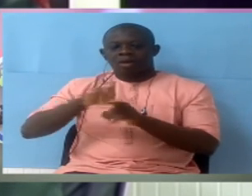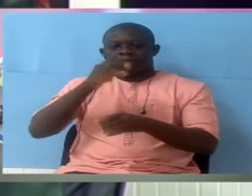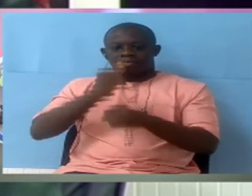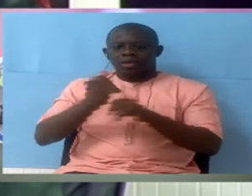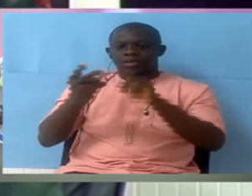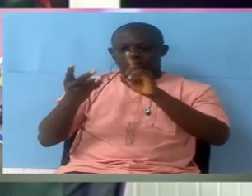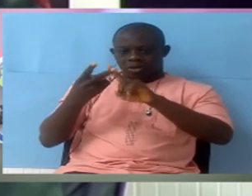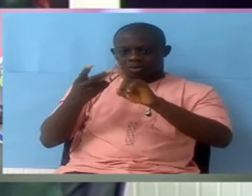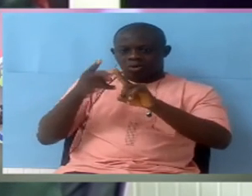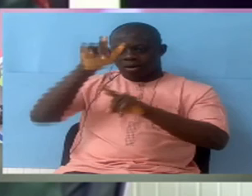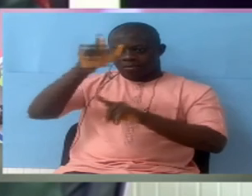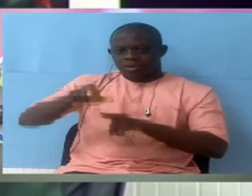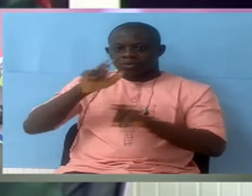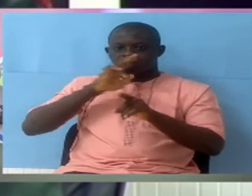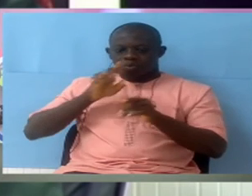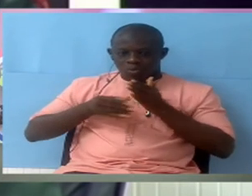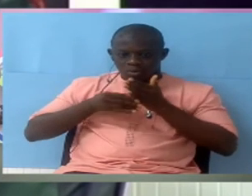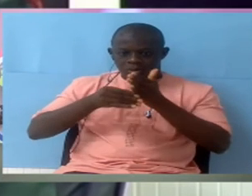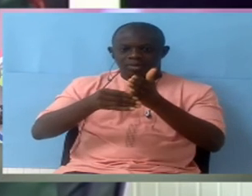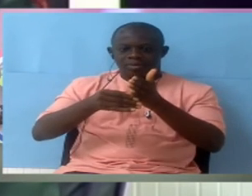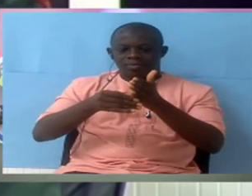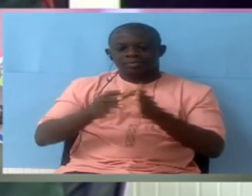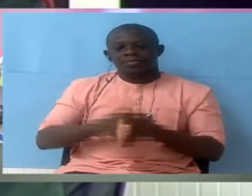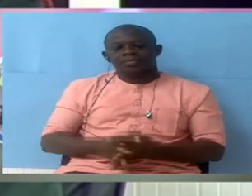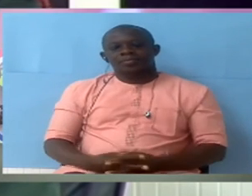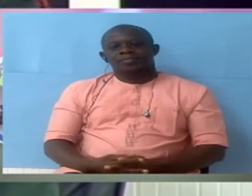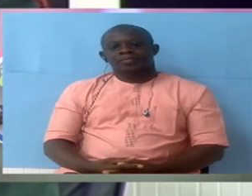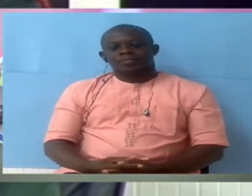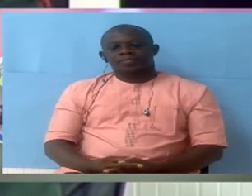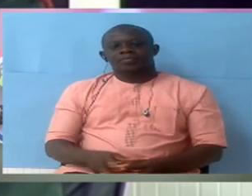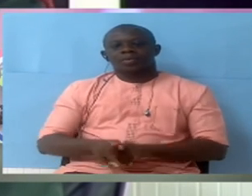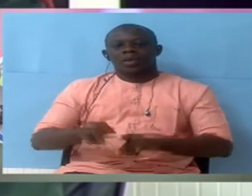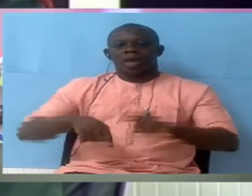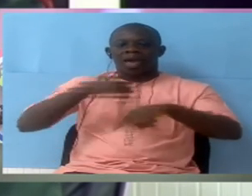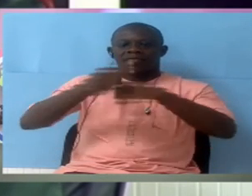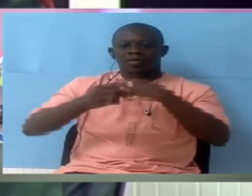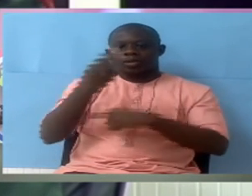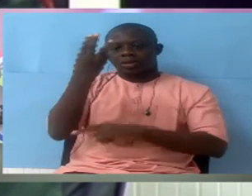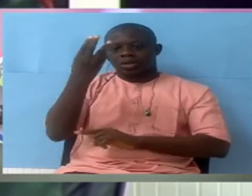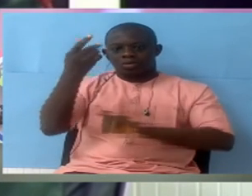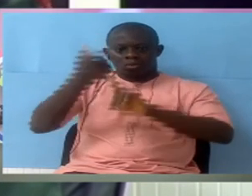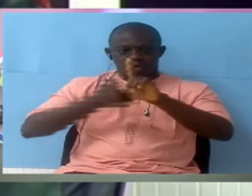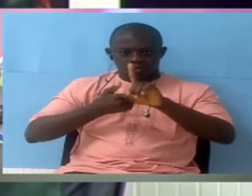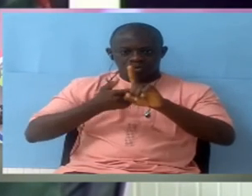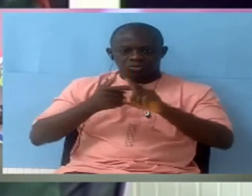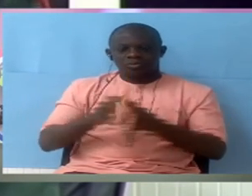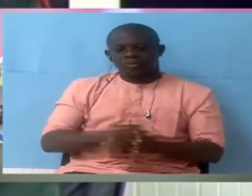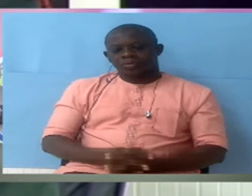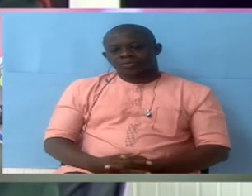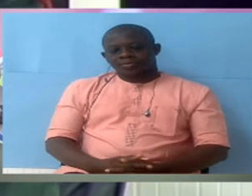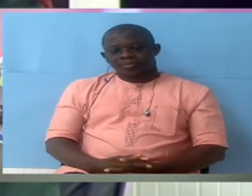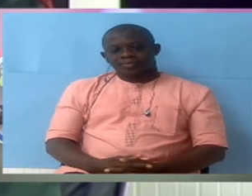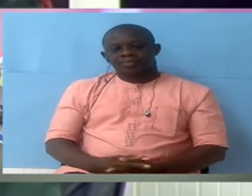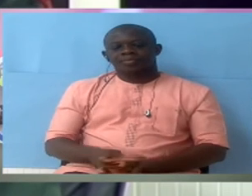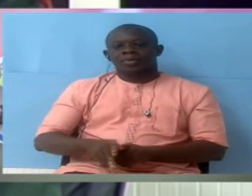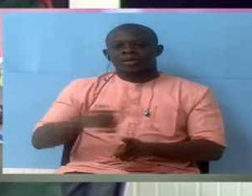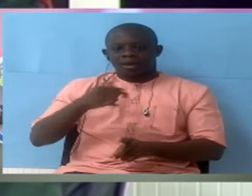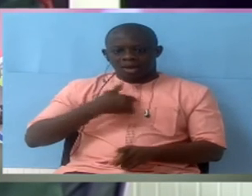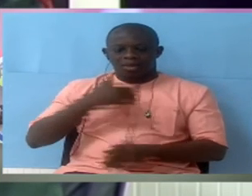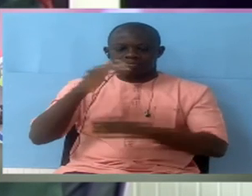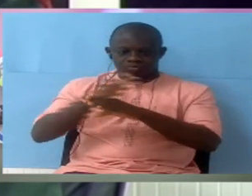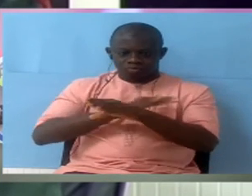topa nak ci ka nga xamné mo fa jité won. After 3 months. Ganaw ñetti wër. I was